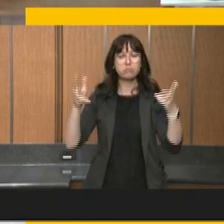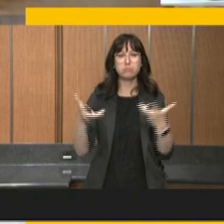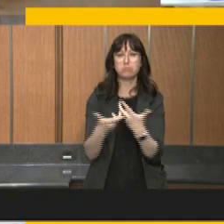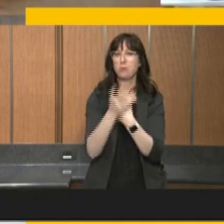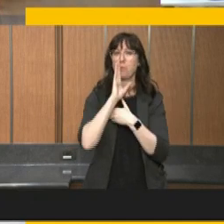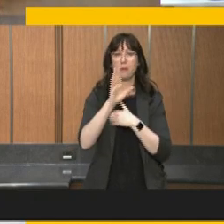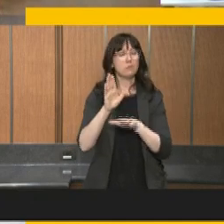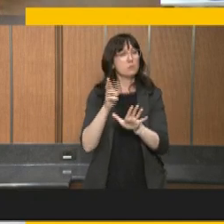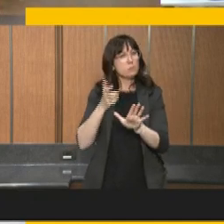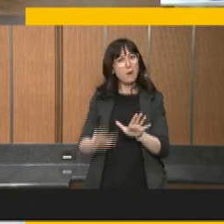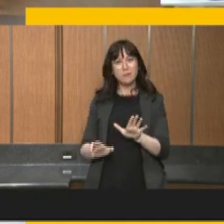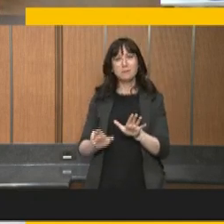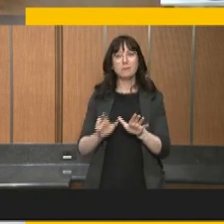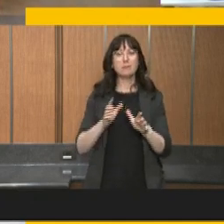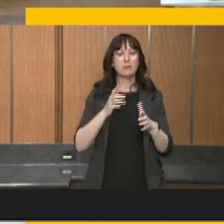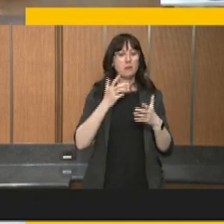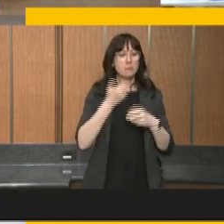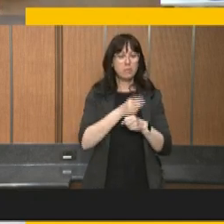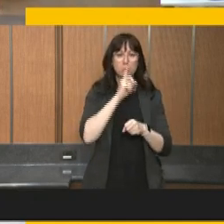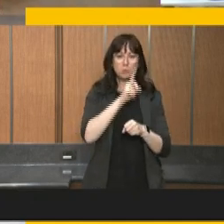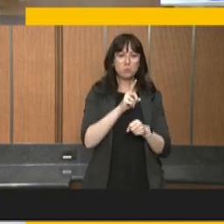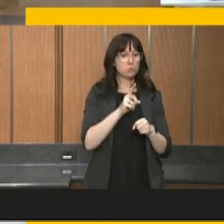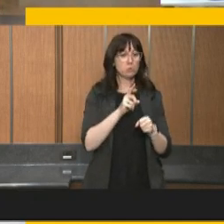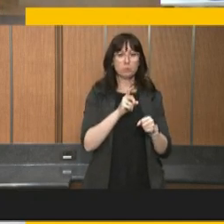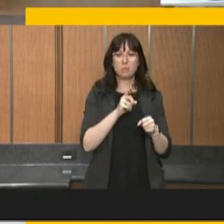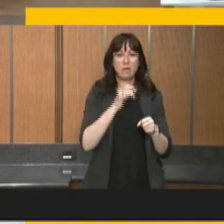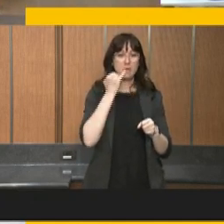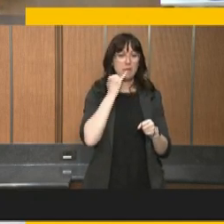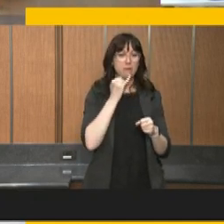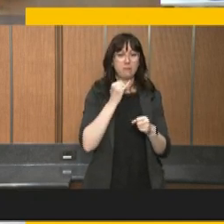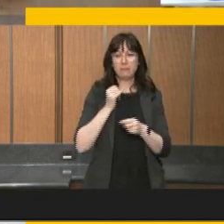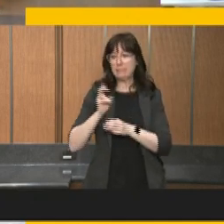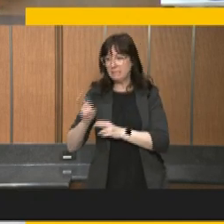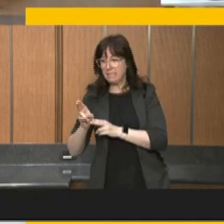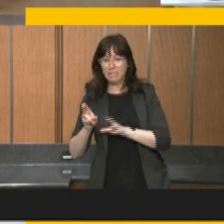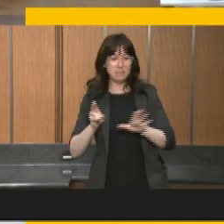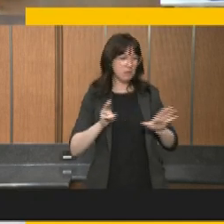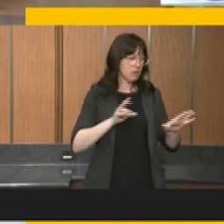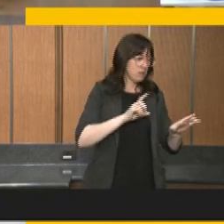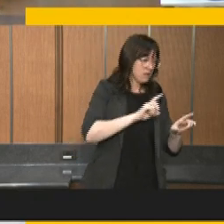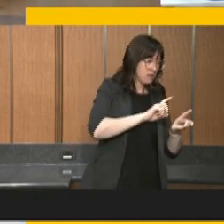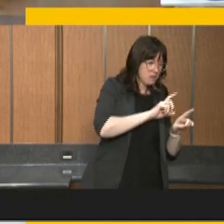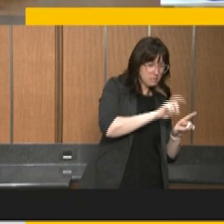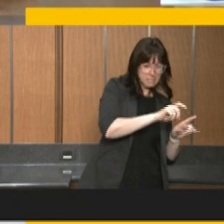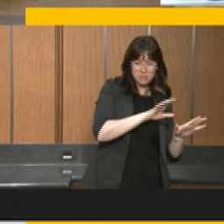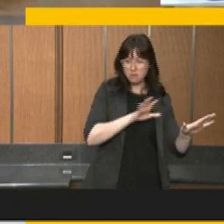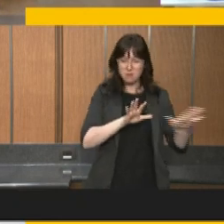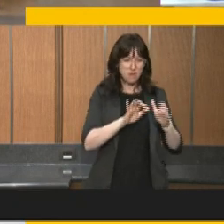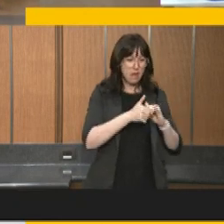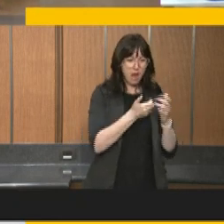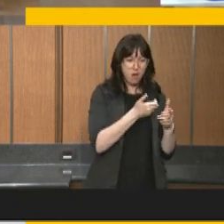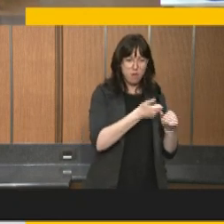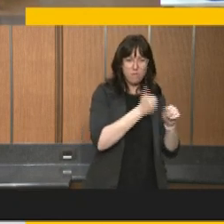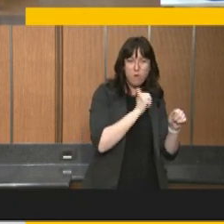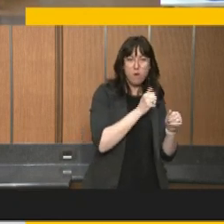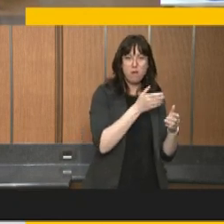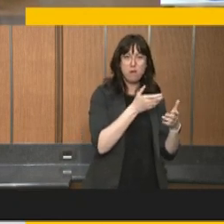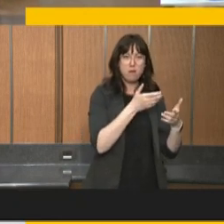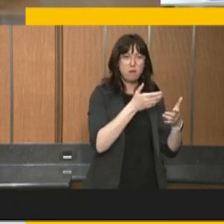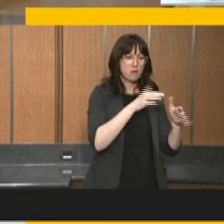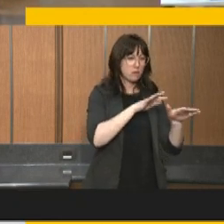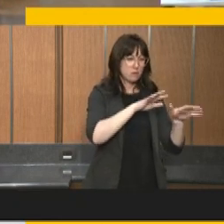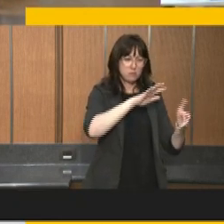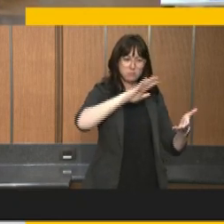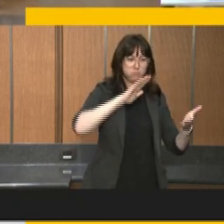our supplies from an immediate urgent need, accelerate our work on the treatment for COVID-19, and accelerate our work on